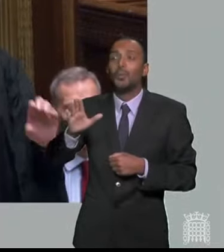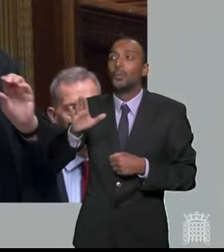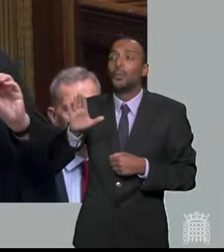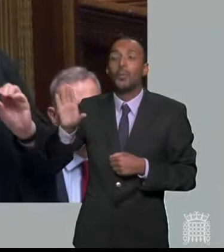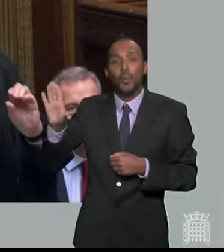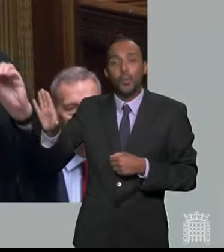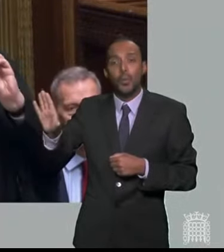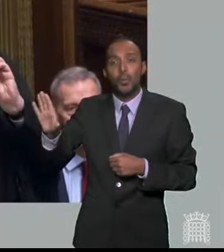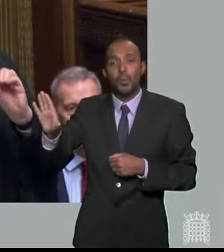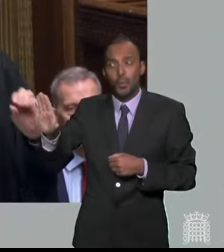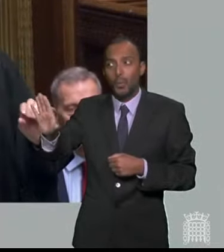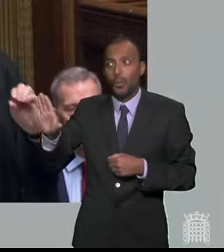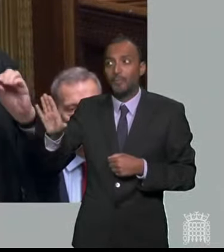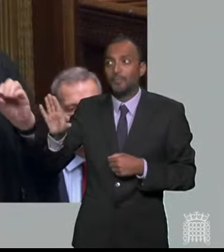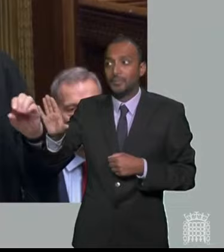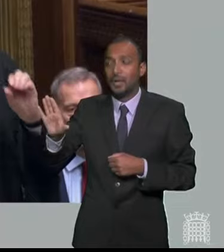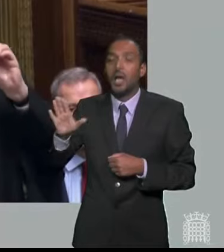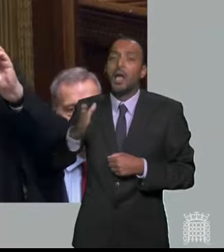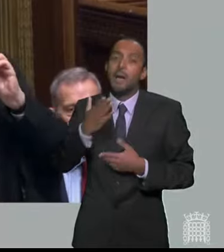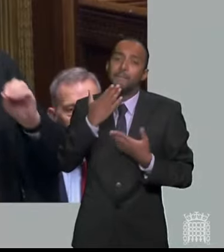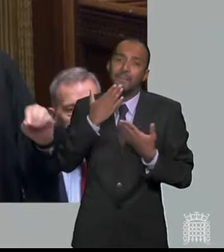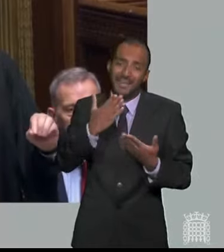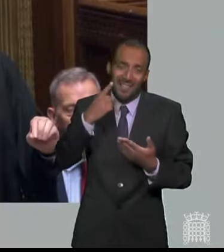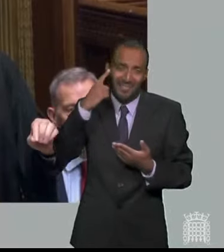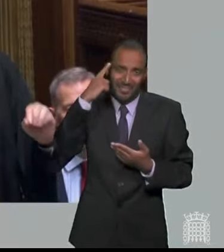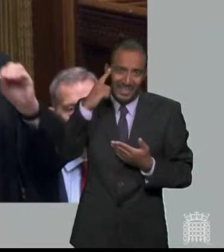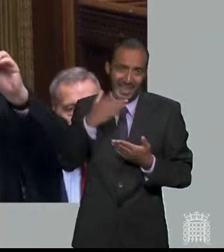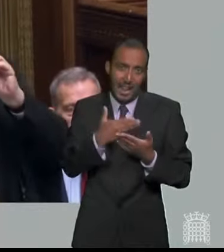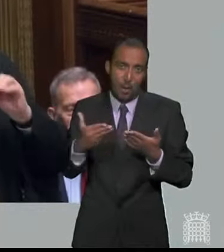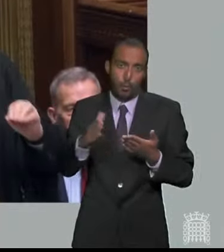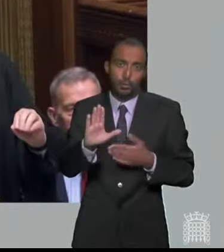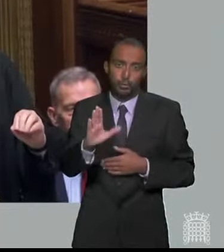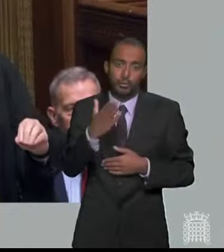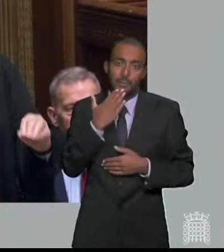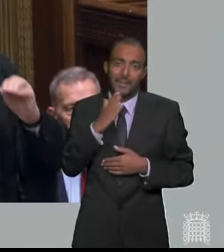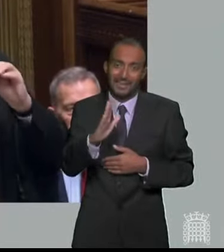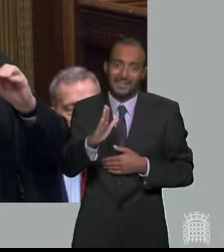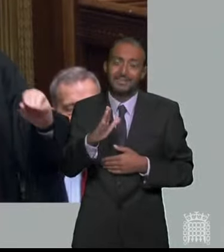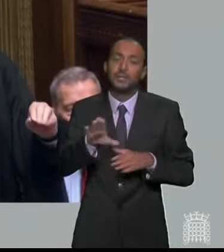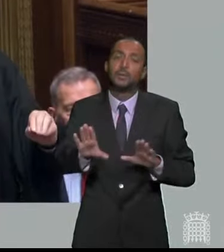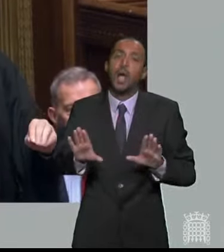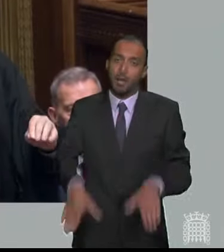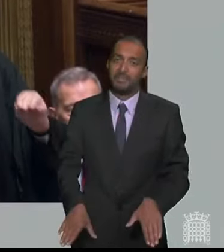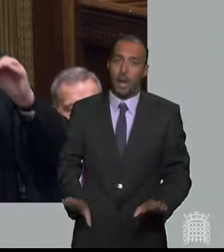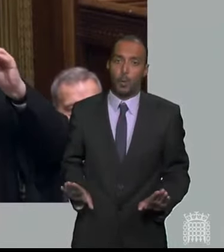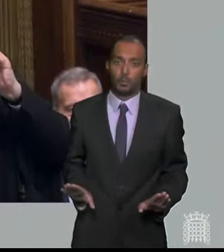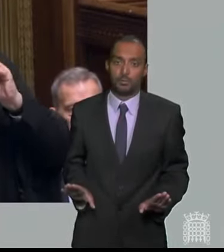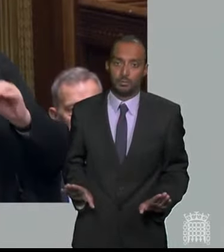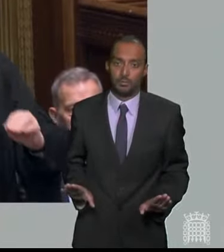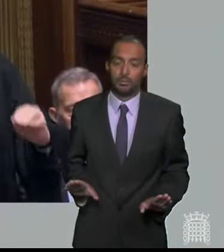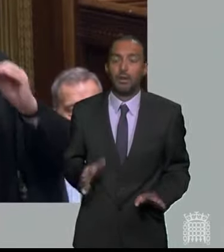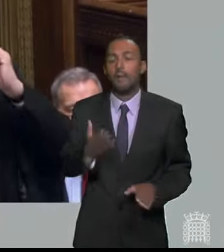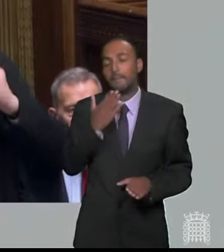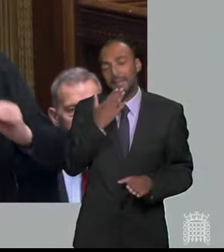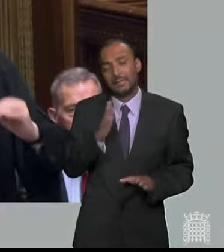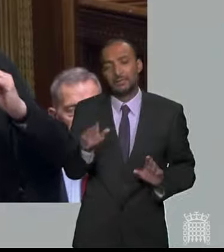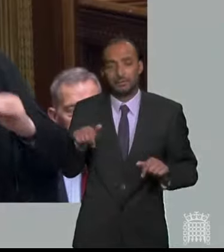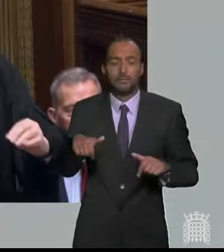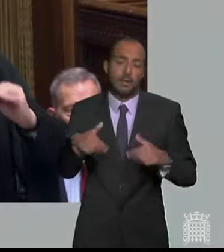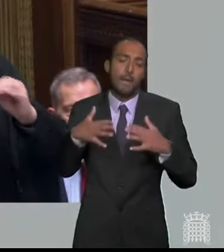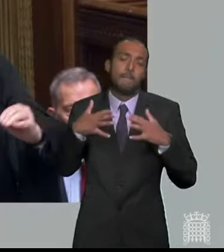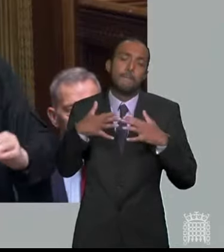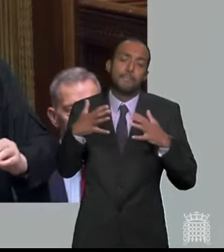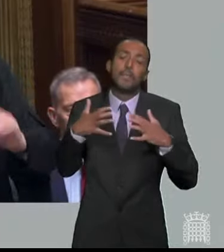me. Can I just say, let's think about language. Let's be more temperate and let's make sure that this Parliament can be proud. The pride